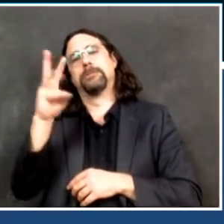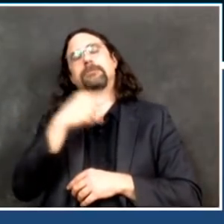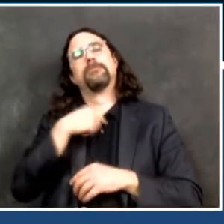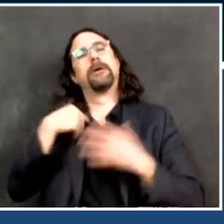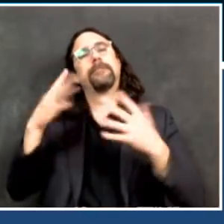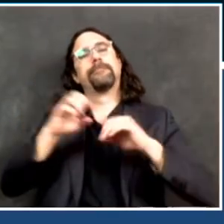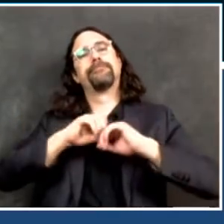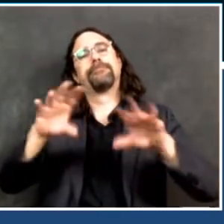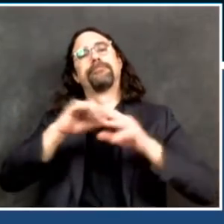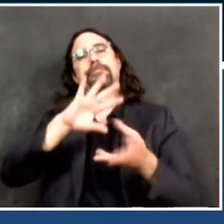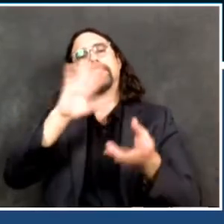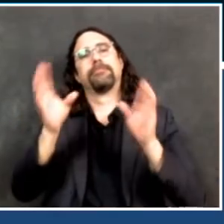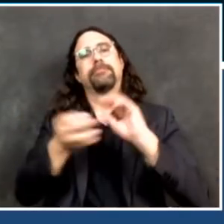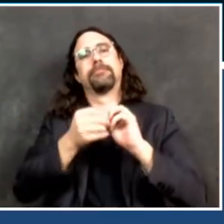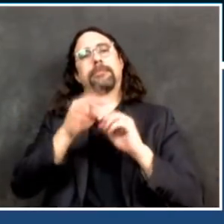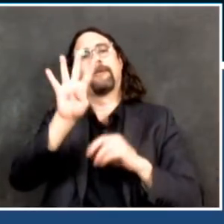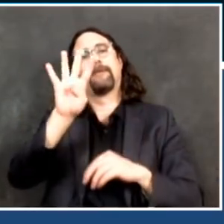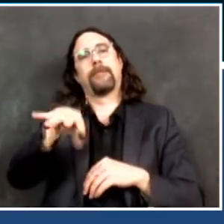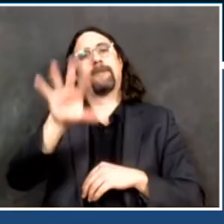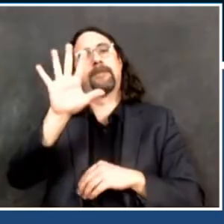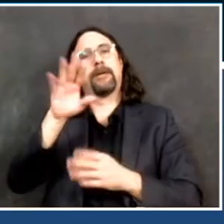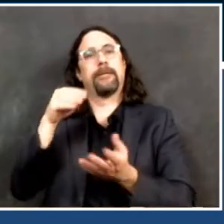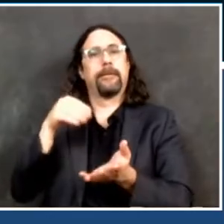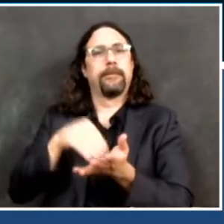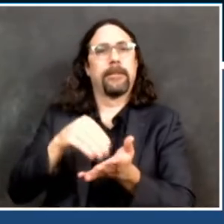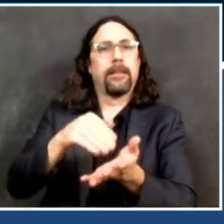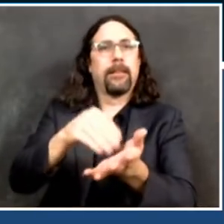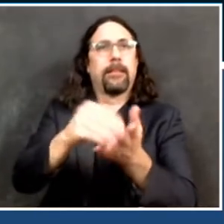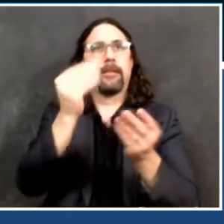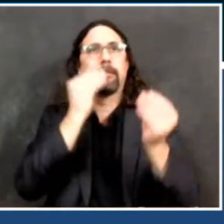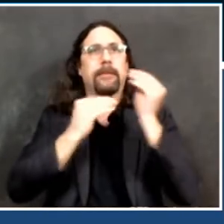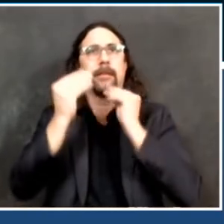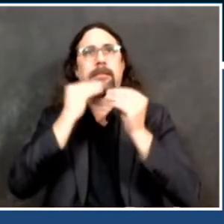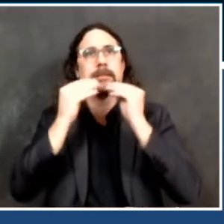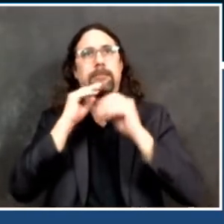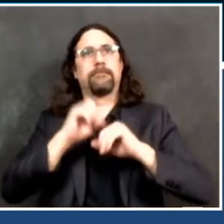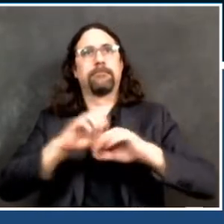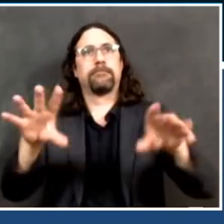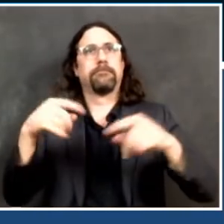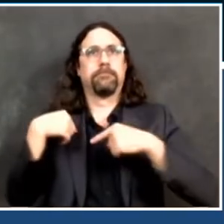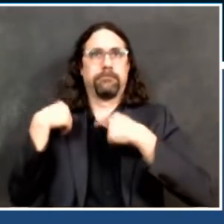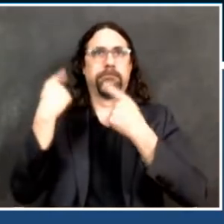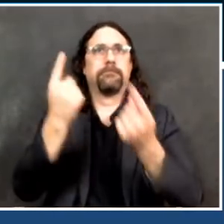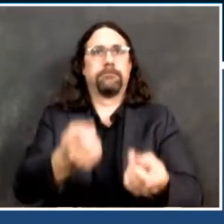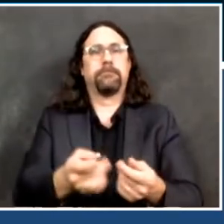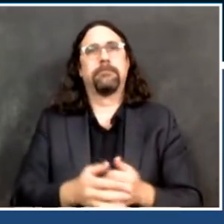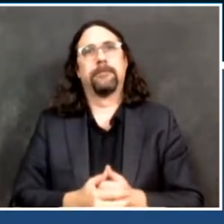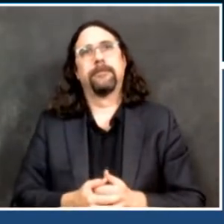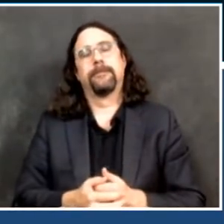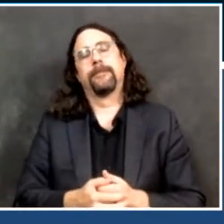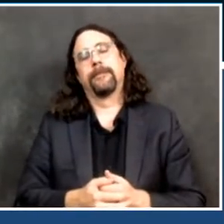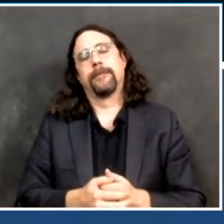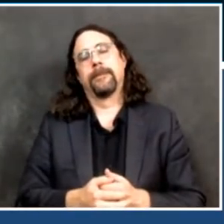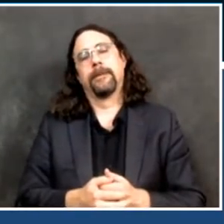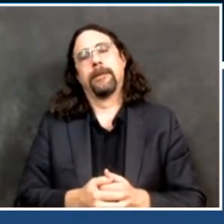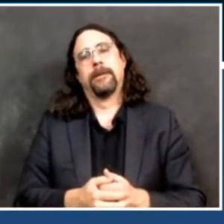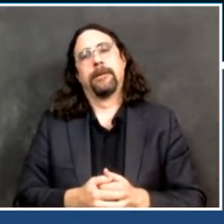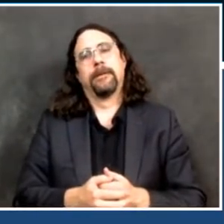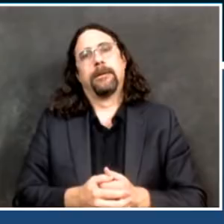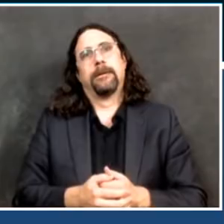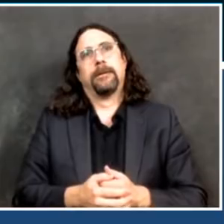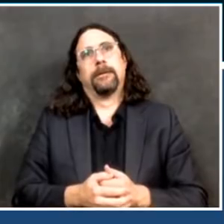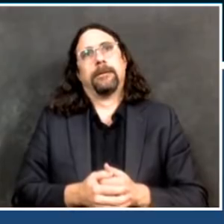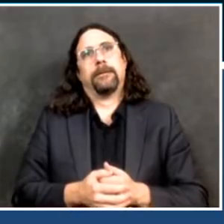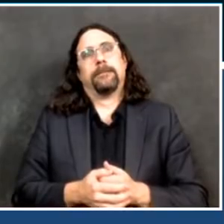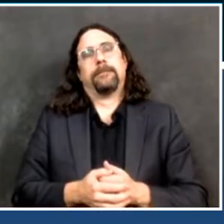scaling this up very fast. You know, we've talked about the operation through our school sites. We've talked about